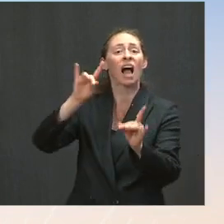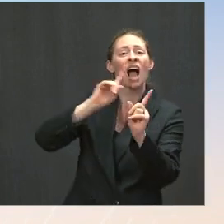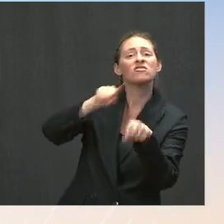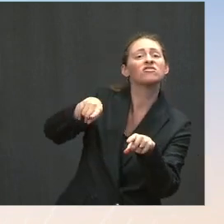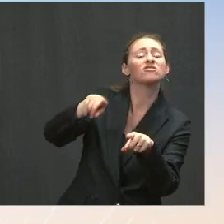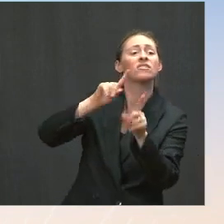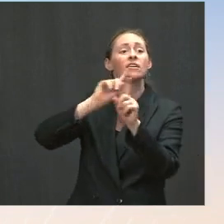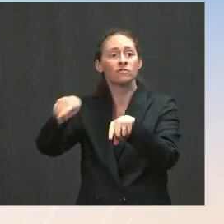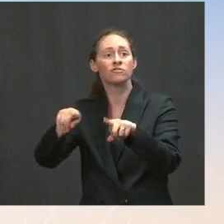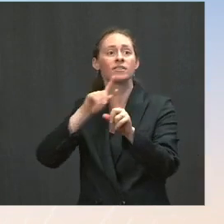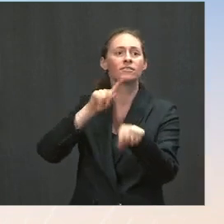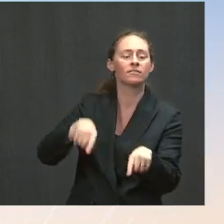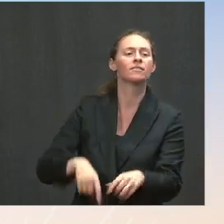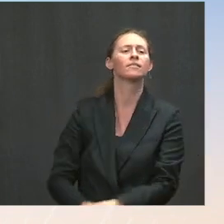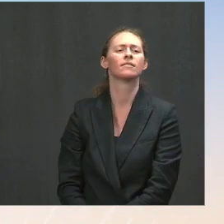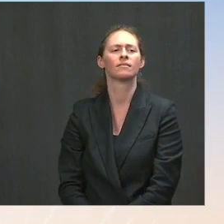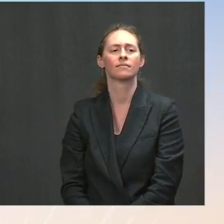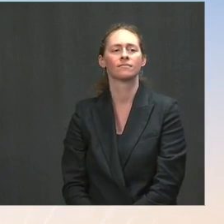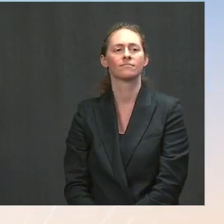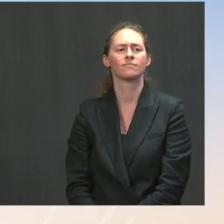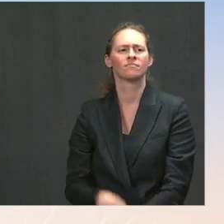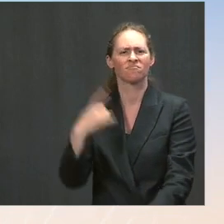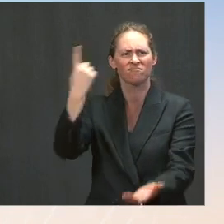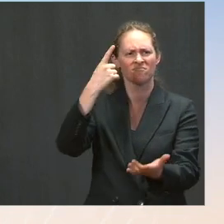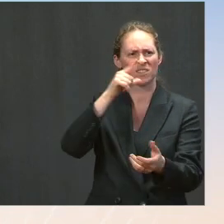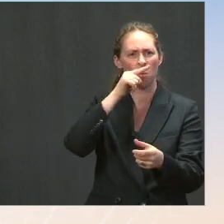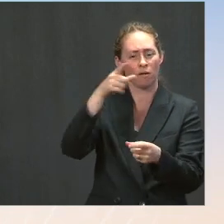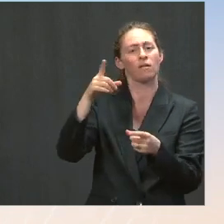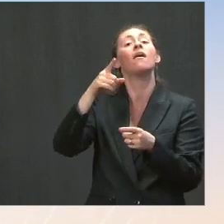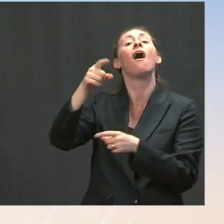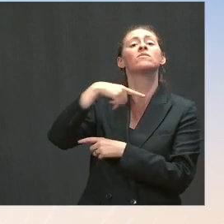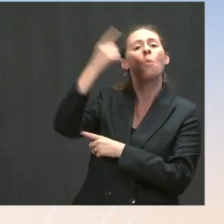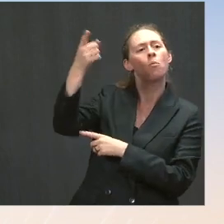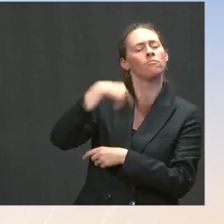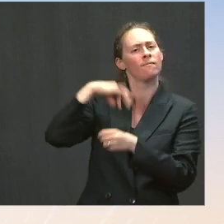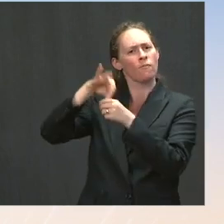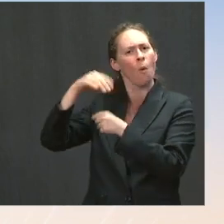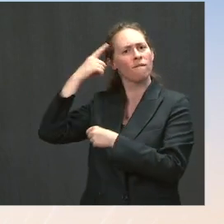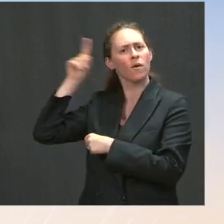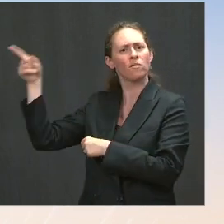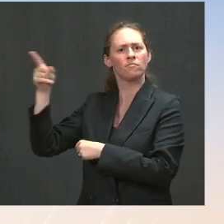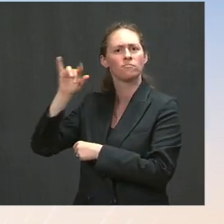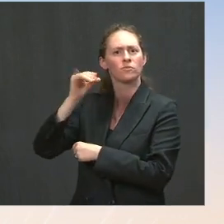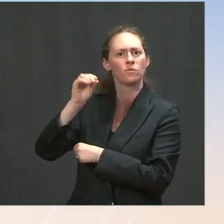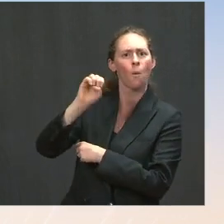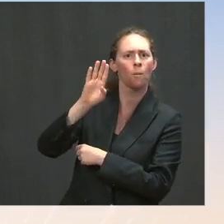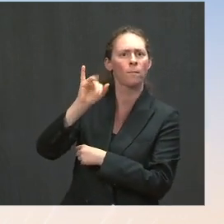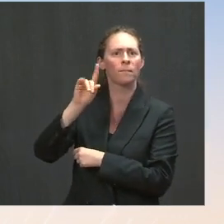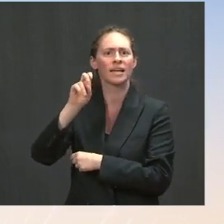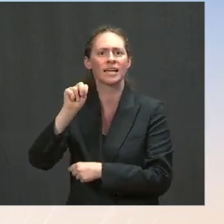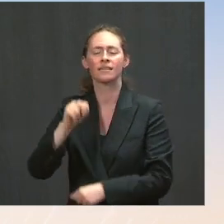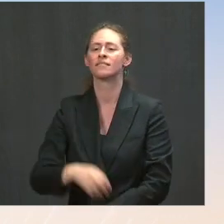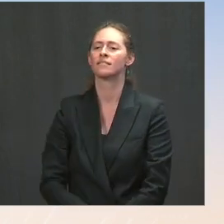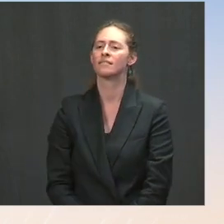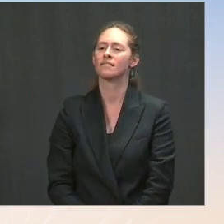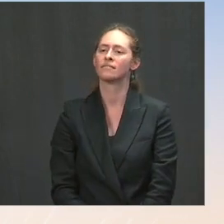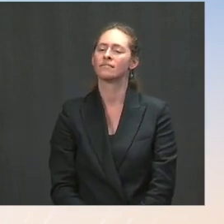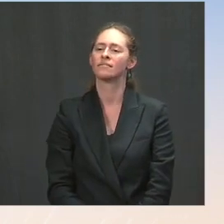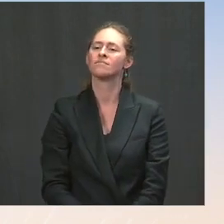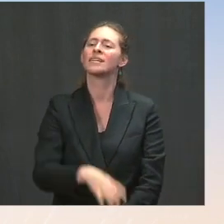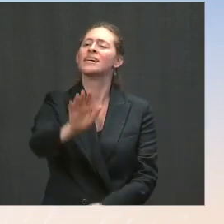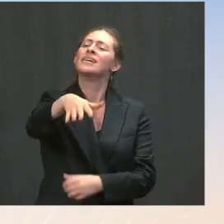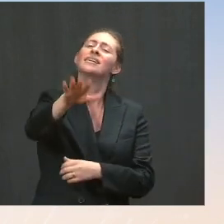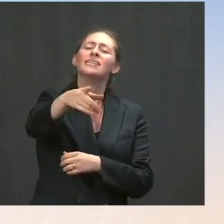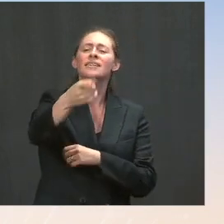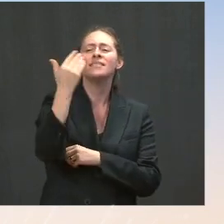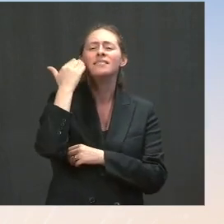voted for when he said he voted for Joe Biden. Well, I think, April, as I said a little bit earlier, I mean, today's testimony, for anybody who